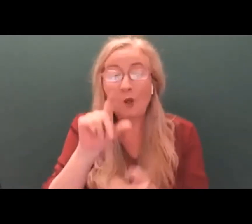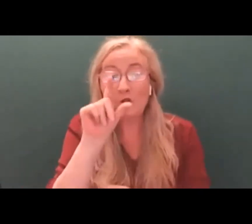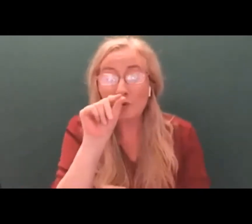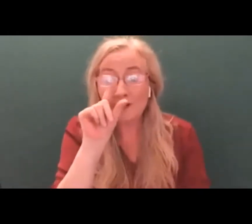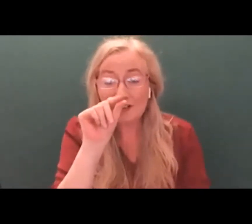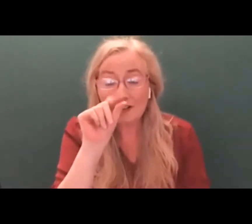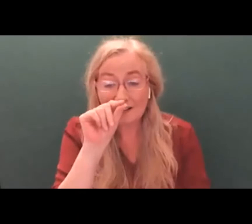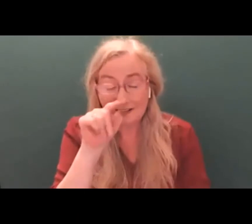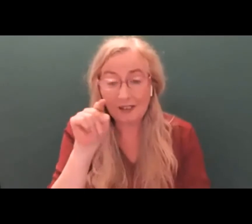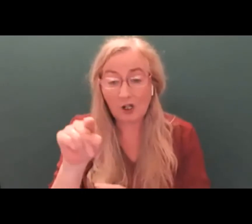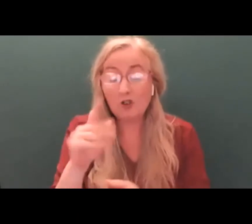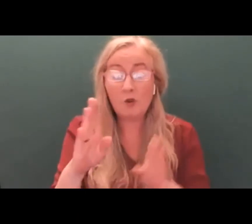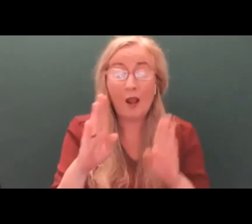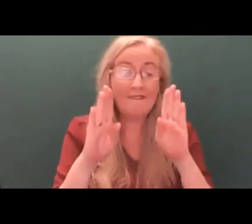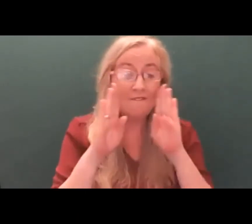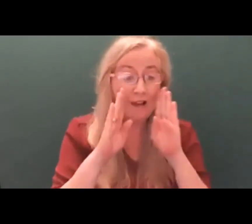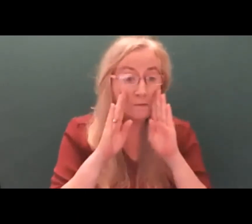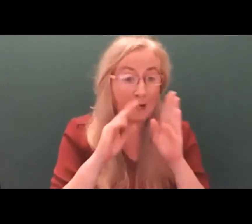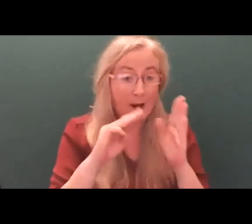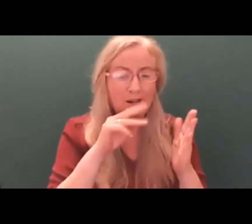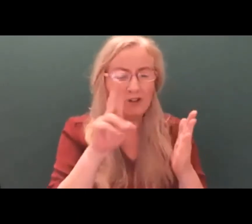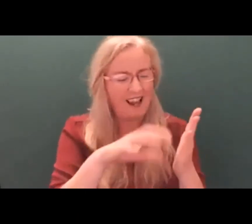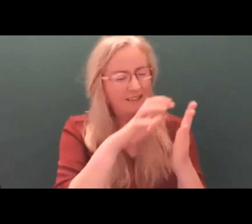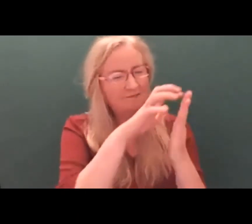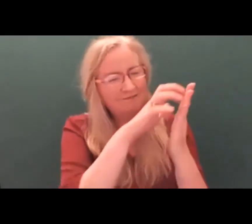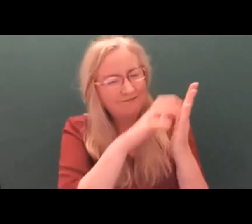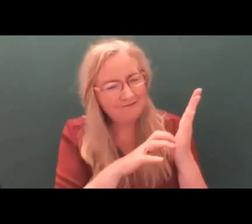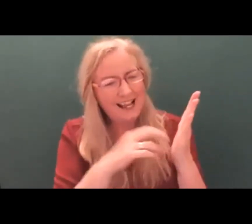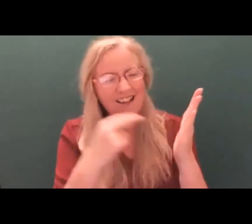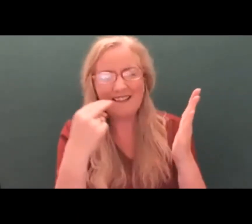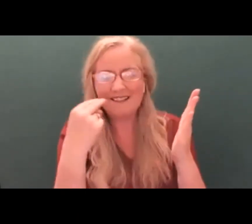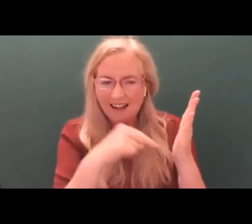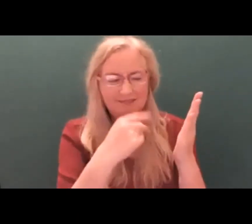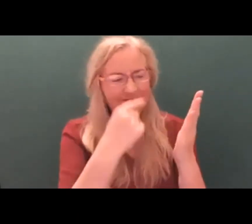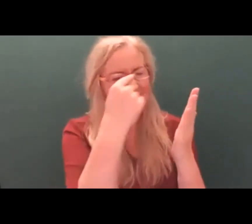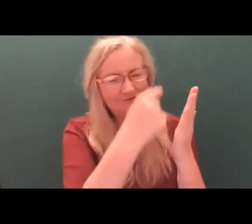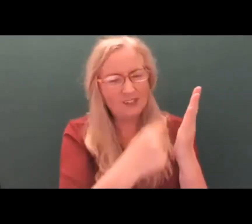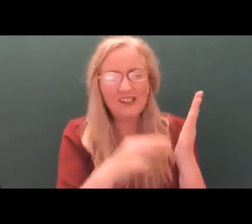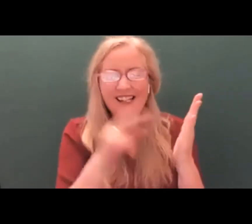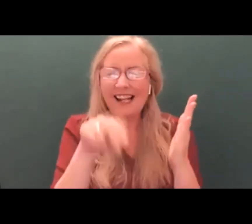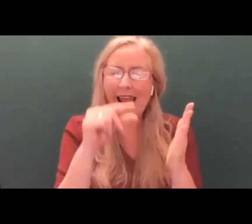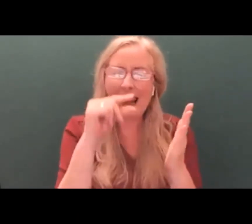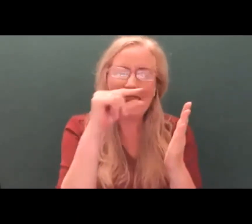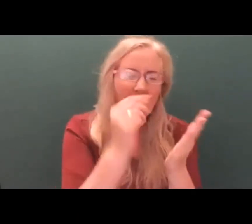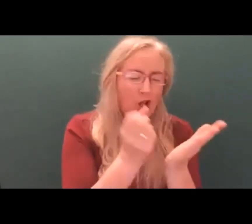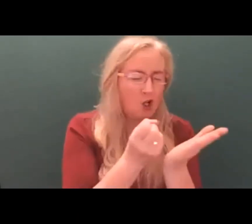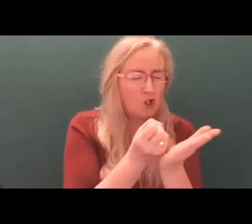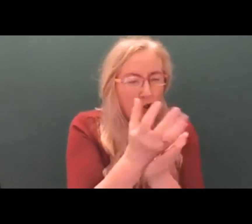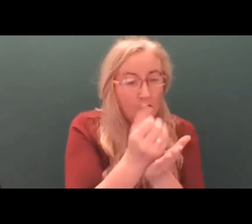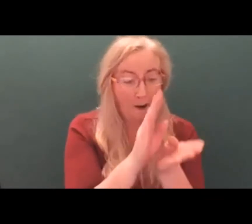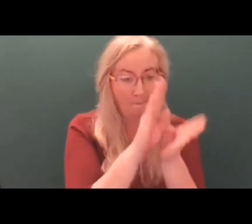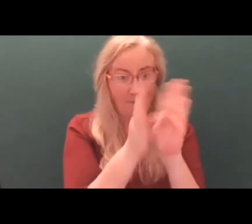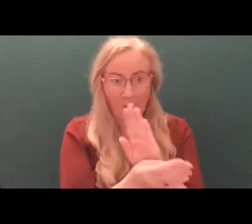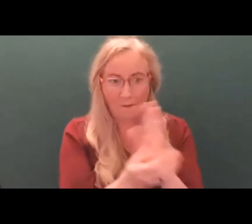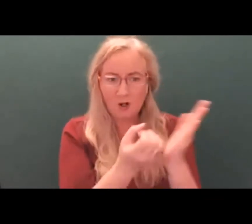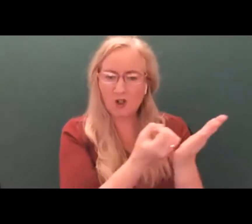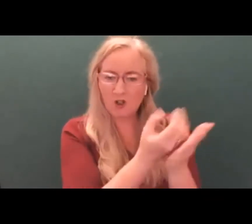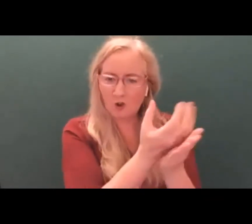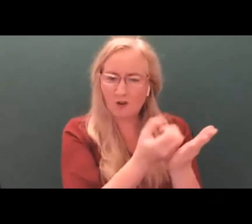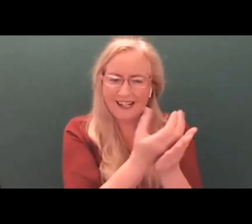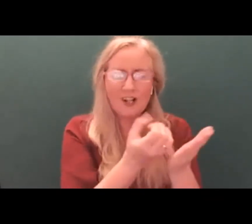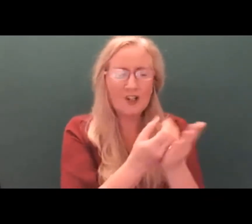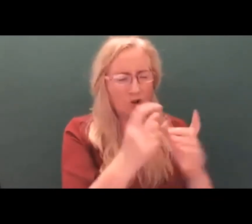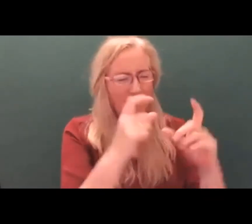So Facebook allows you to write, you know, a nice blog piece. So you can write a little story and make it a story